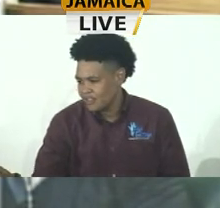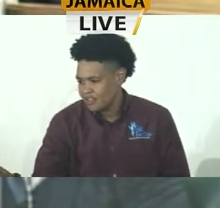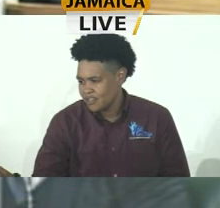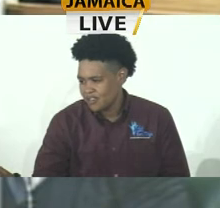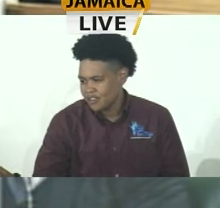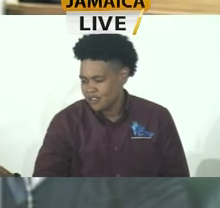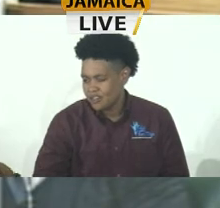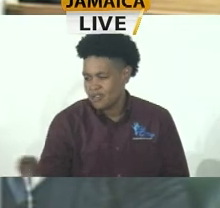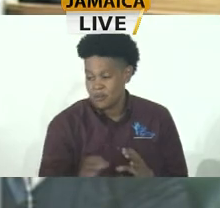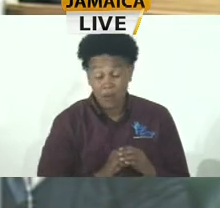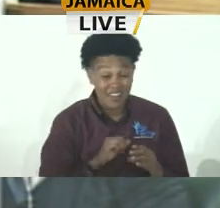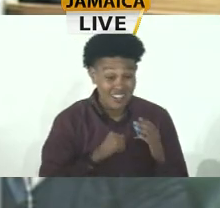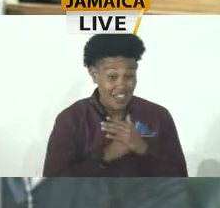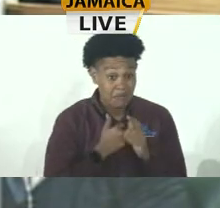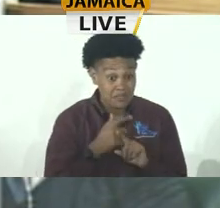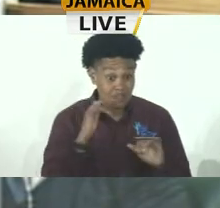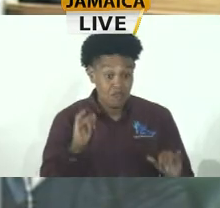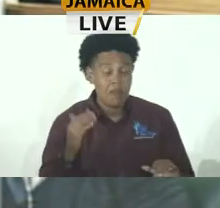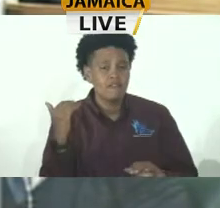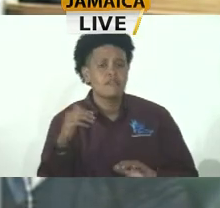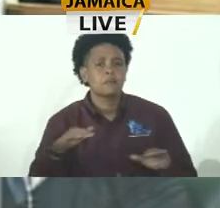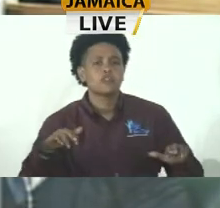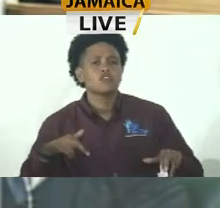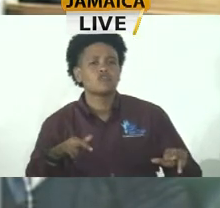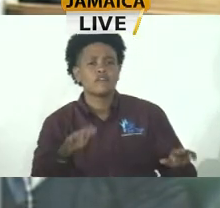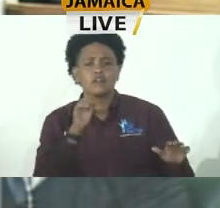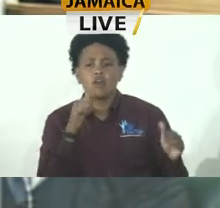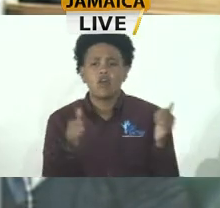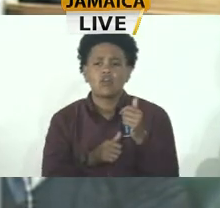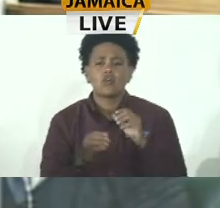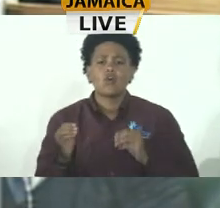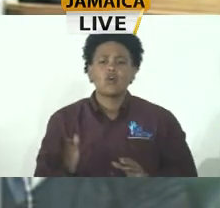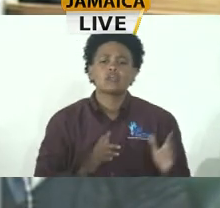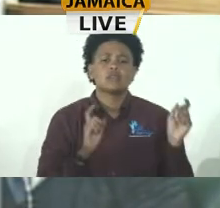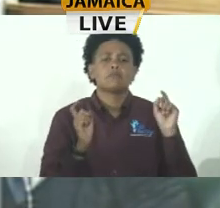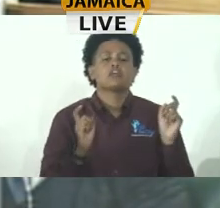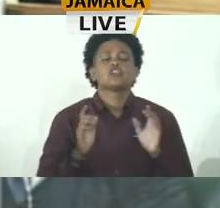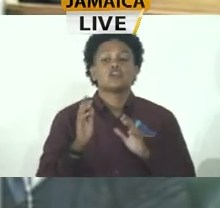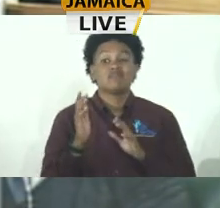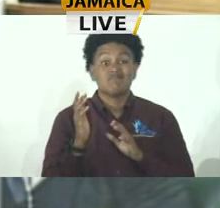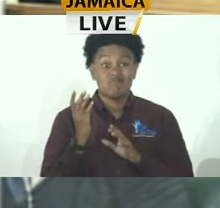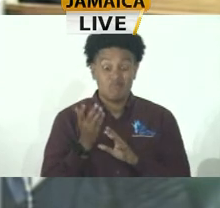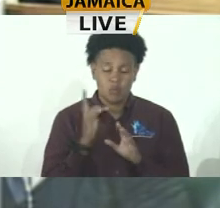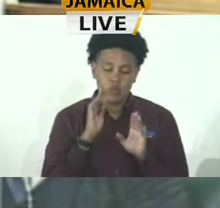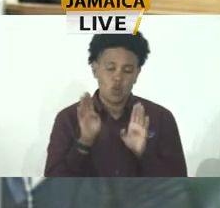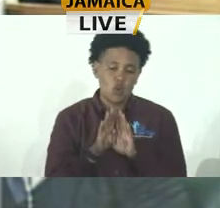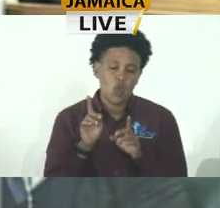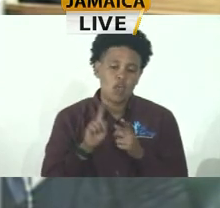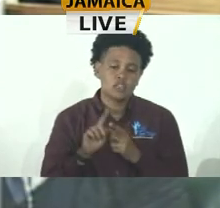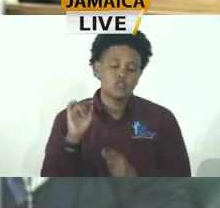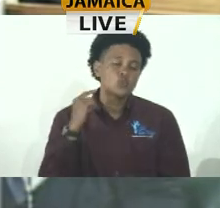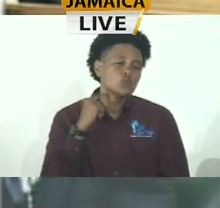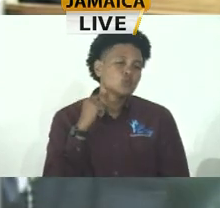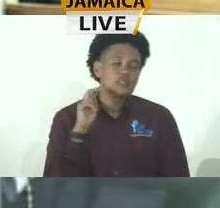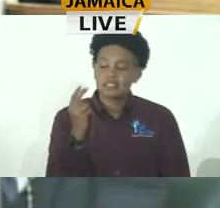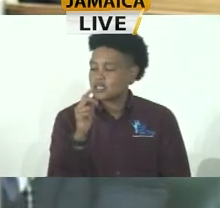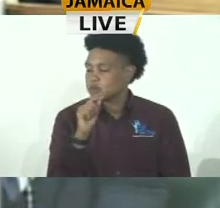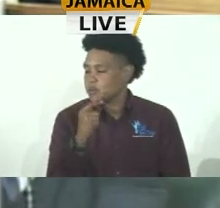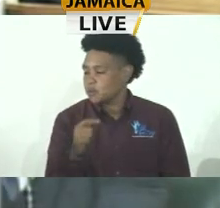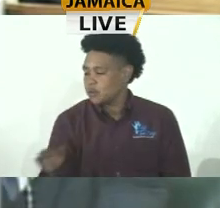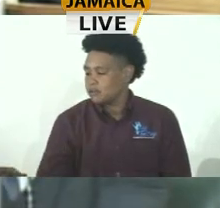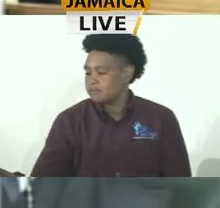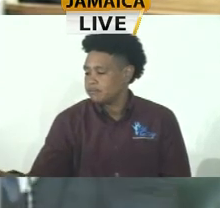organized management and control will remain closed until june 2nd 2021